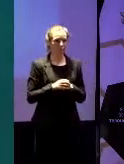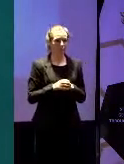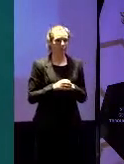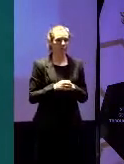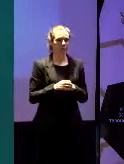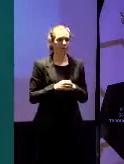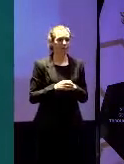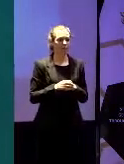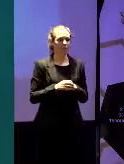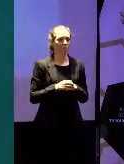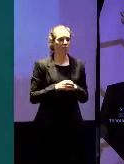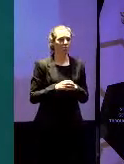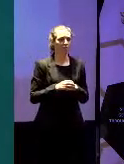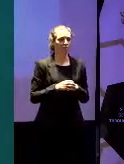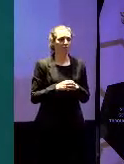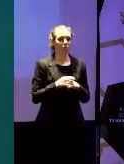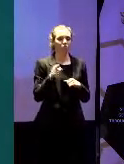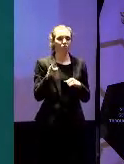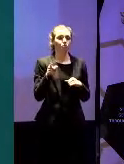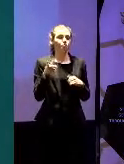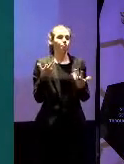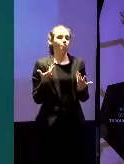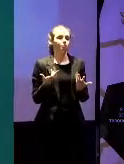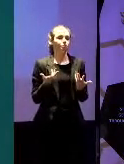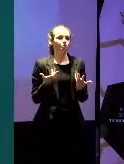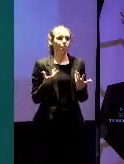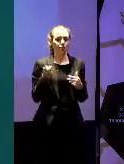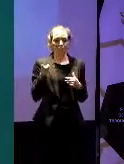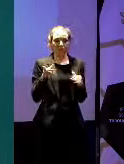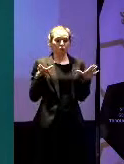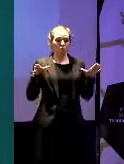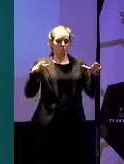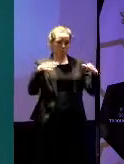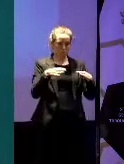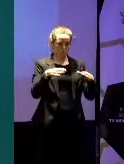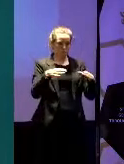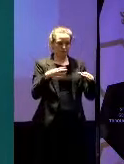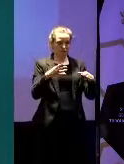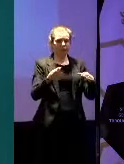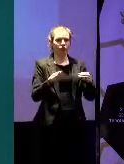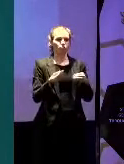And the composition of the committee we had 6